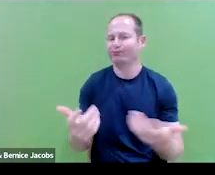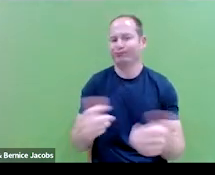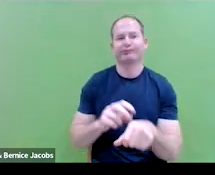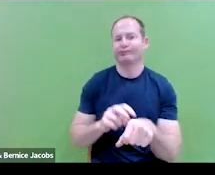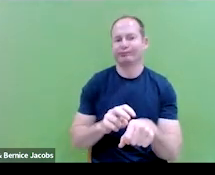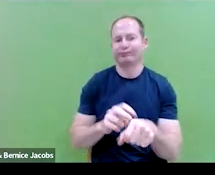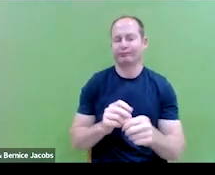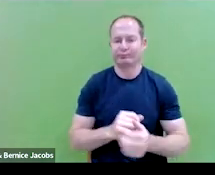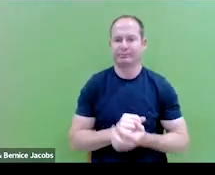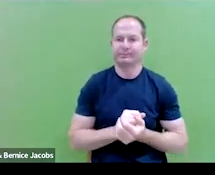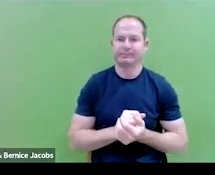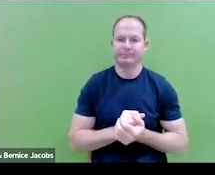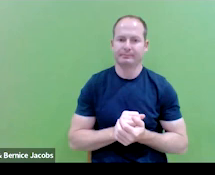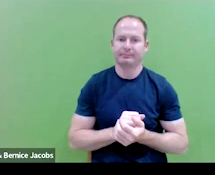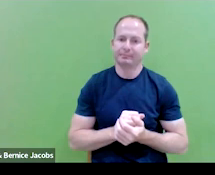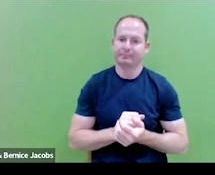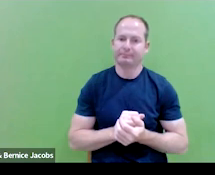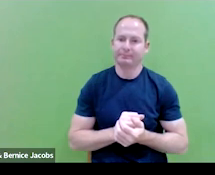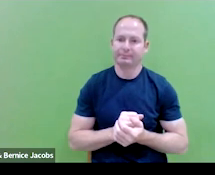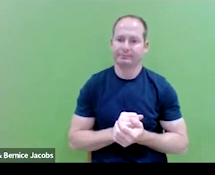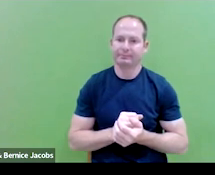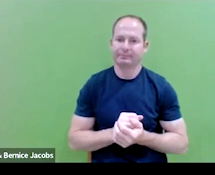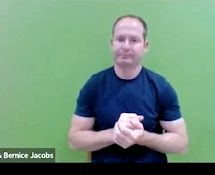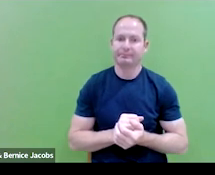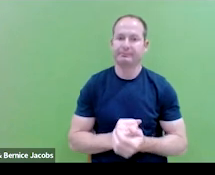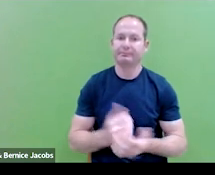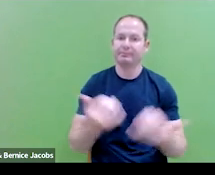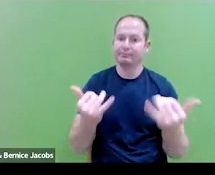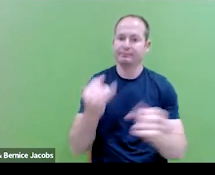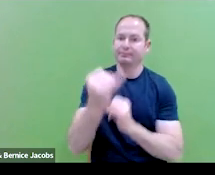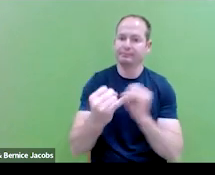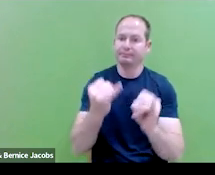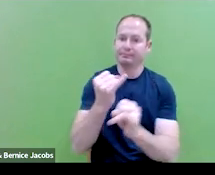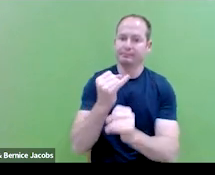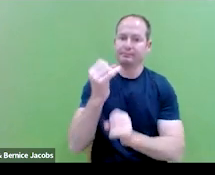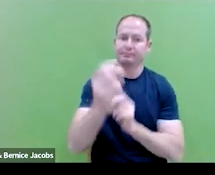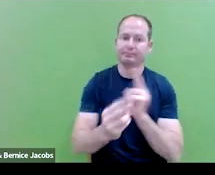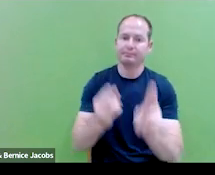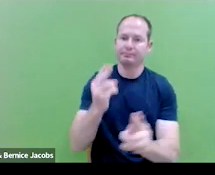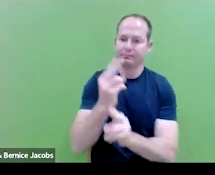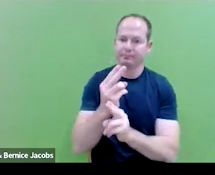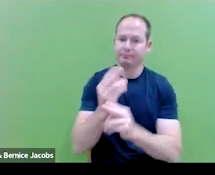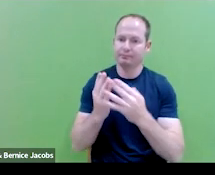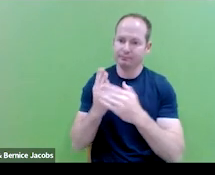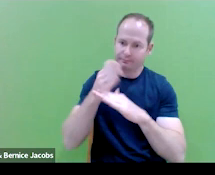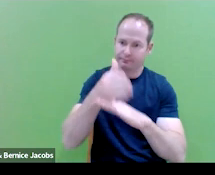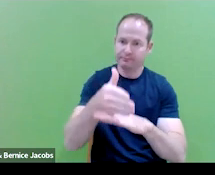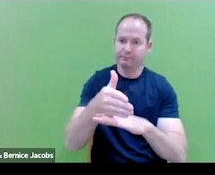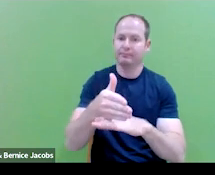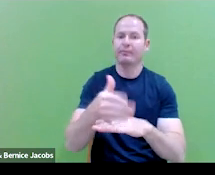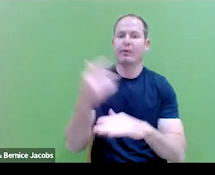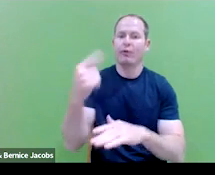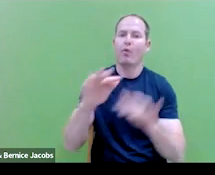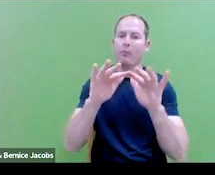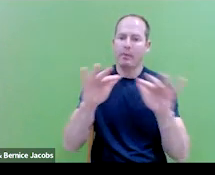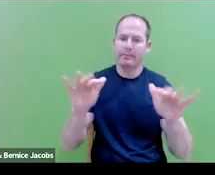environment. And so universal access really is about the reality of people. So on the screen